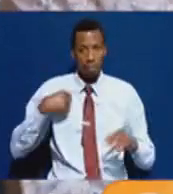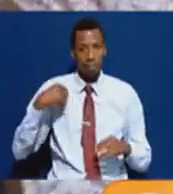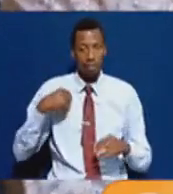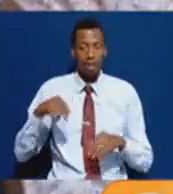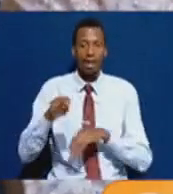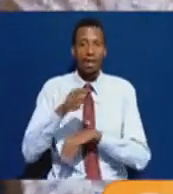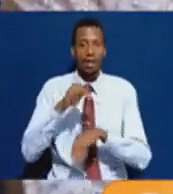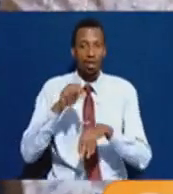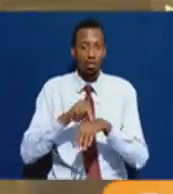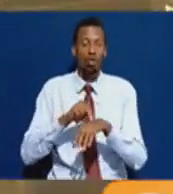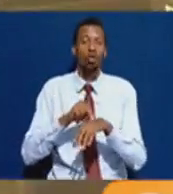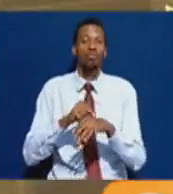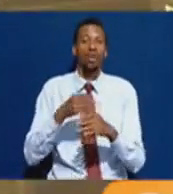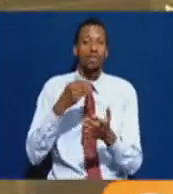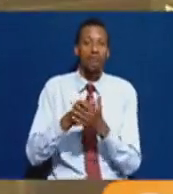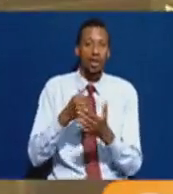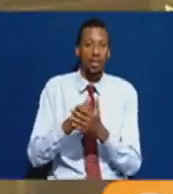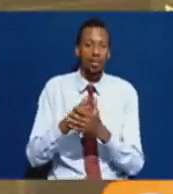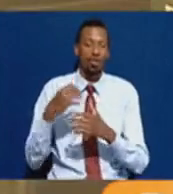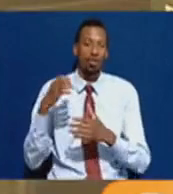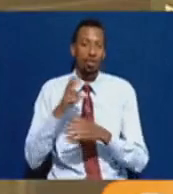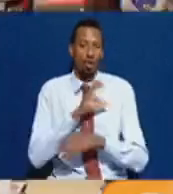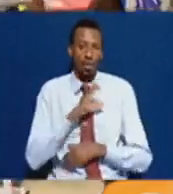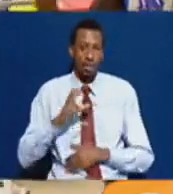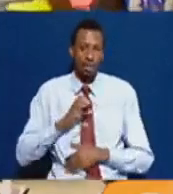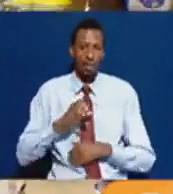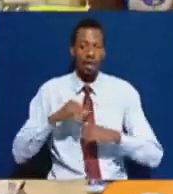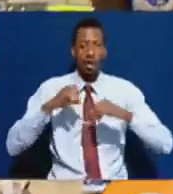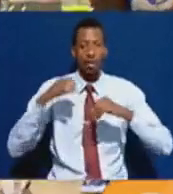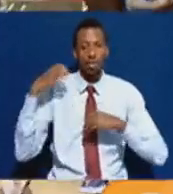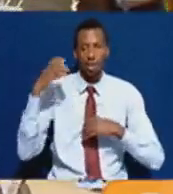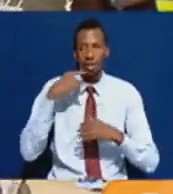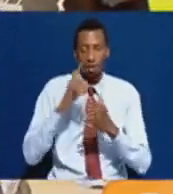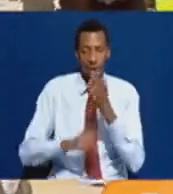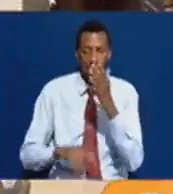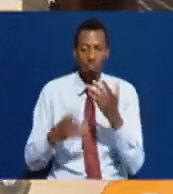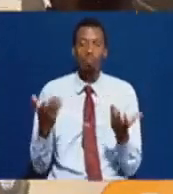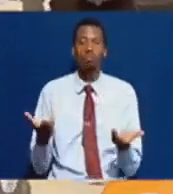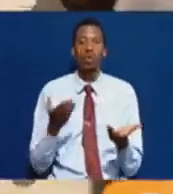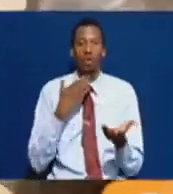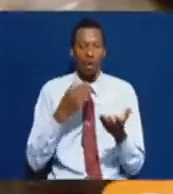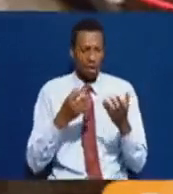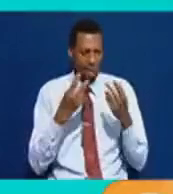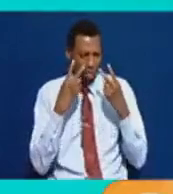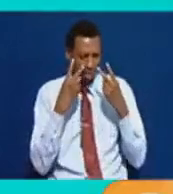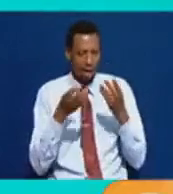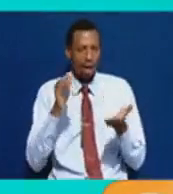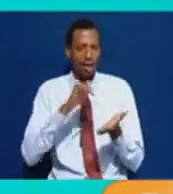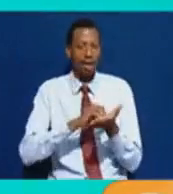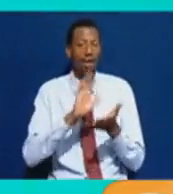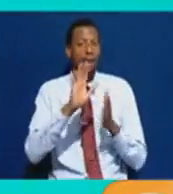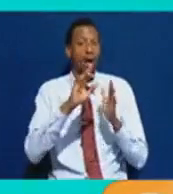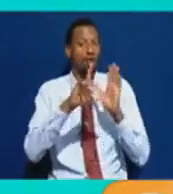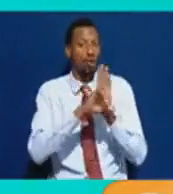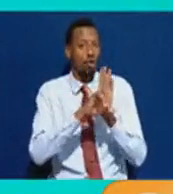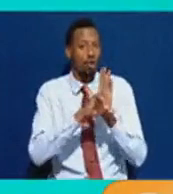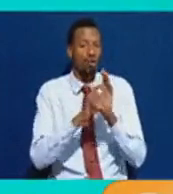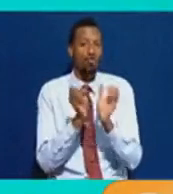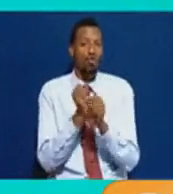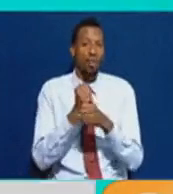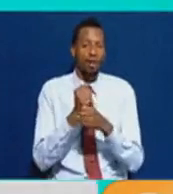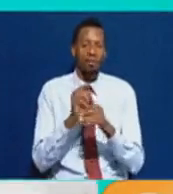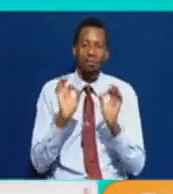Chairman Kuria Kimani reiterated his committee's intention to review the regulations to make them friendly. I therefore wish to assure our